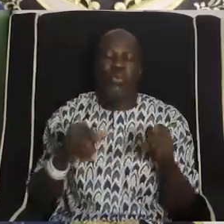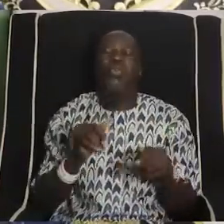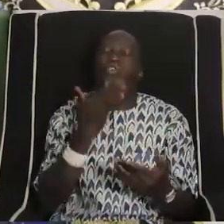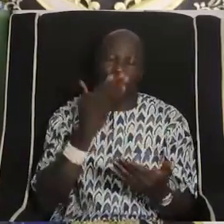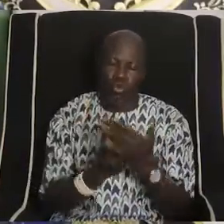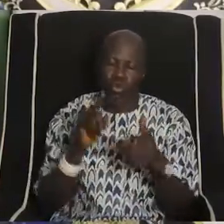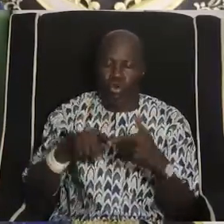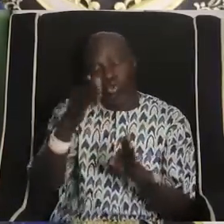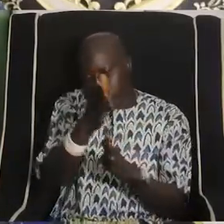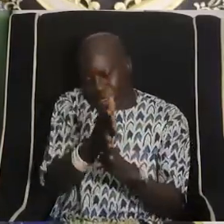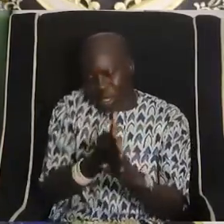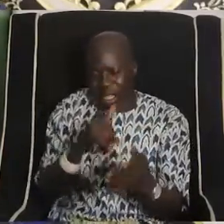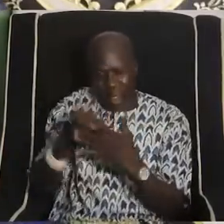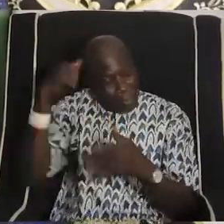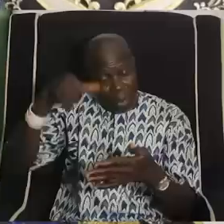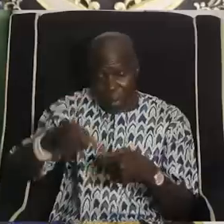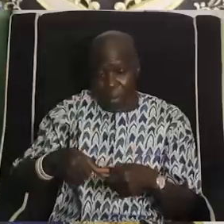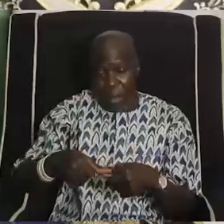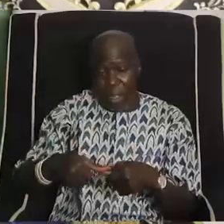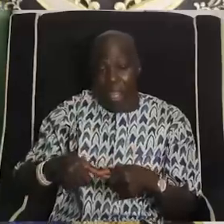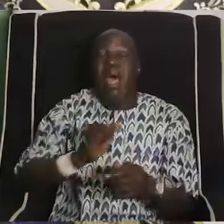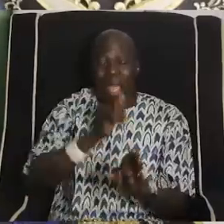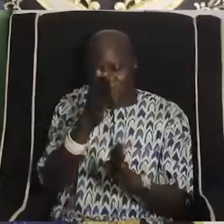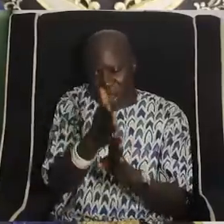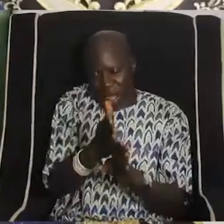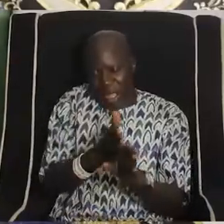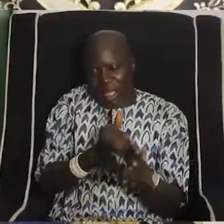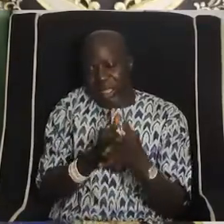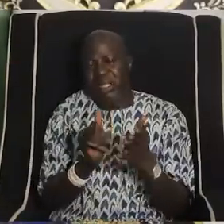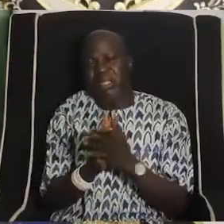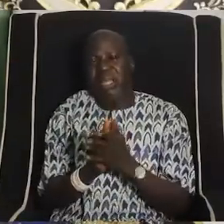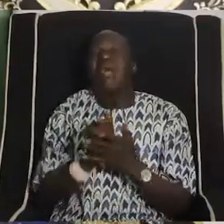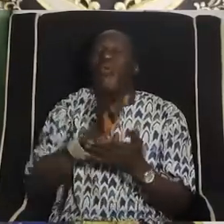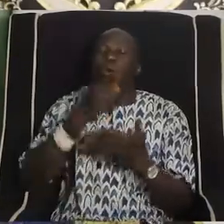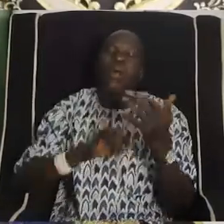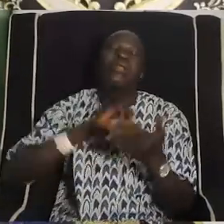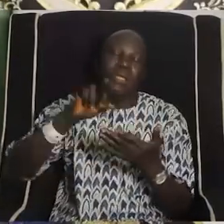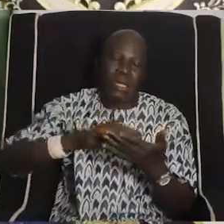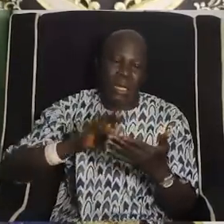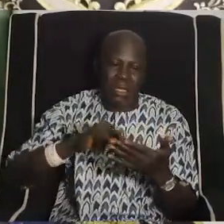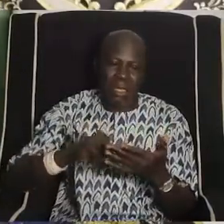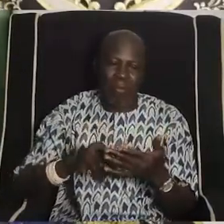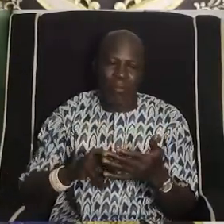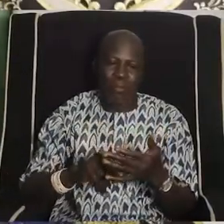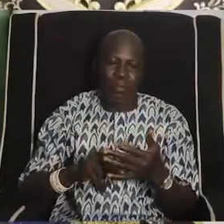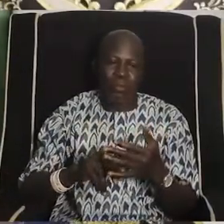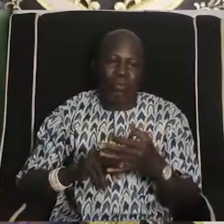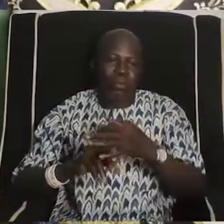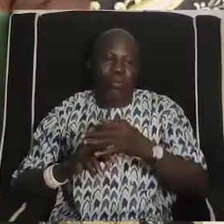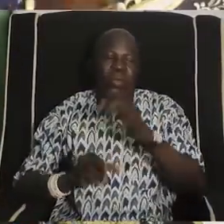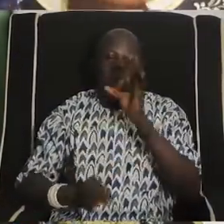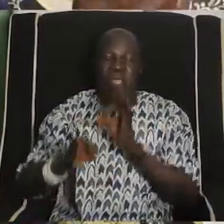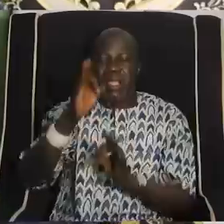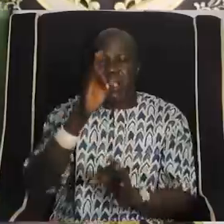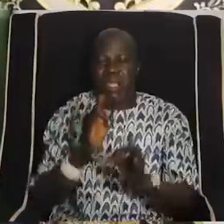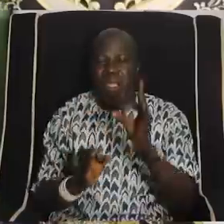underline. It's good to underline for remembrance. I underline what they may do. Any cannibal sinja. Be